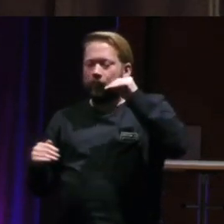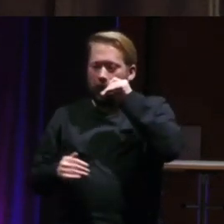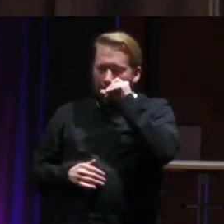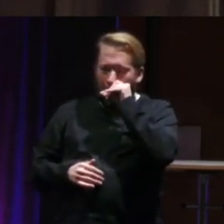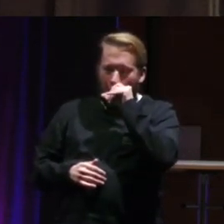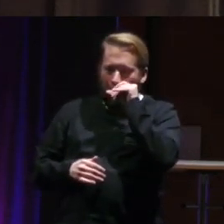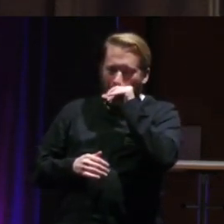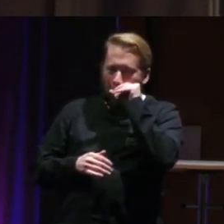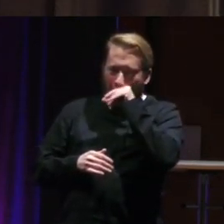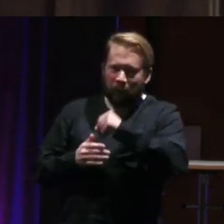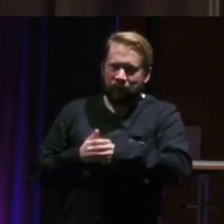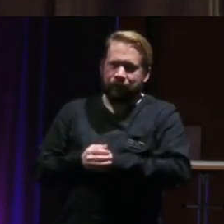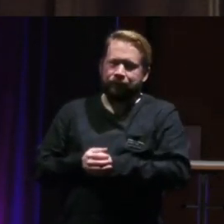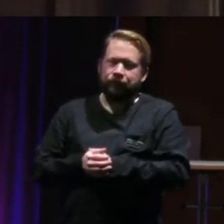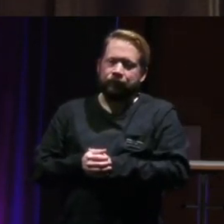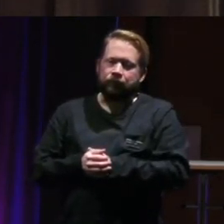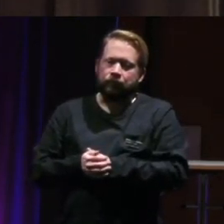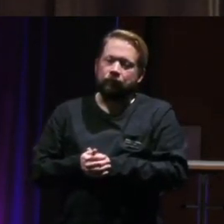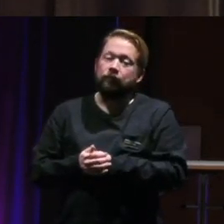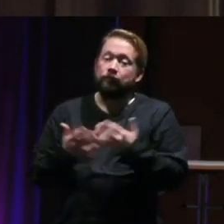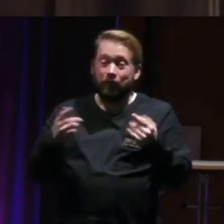when they are supported by